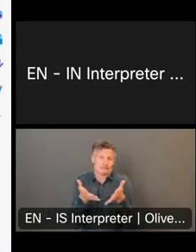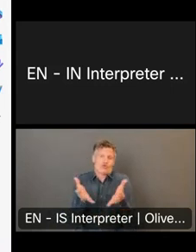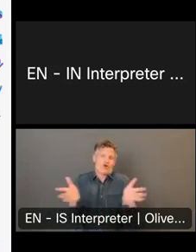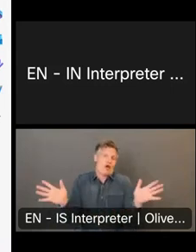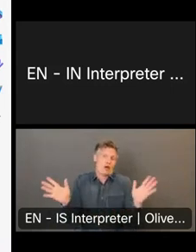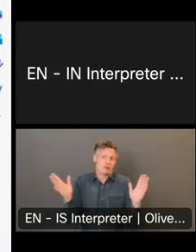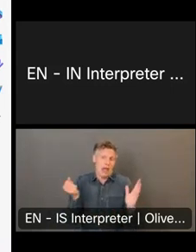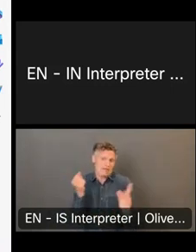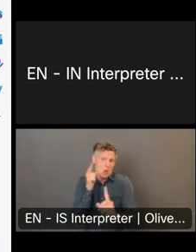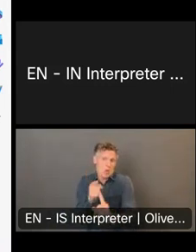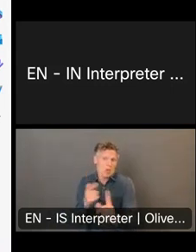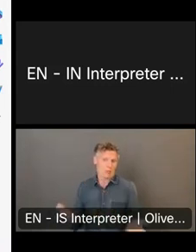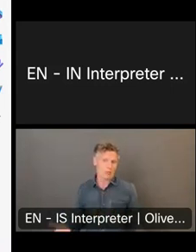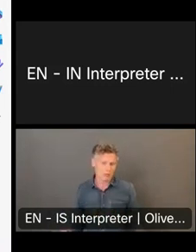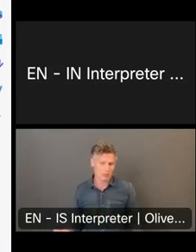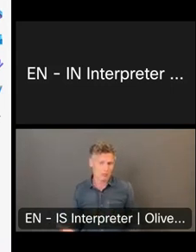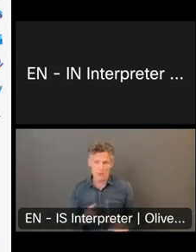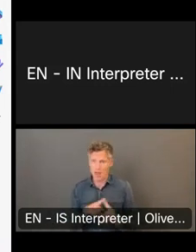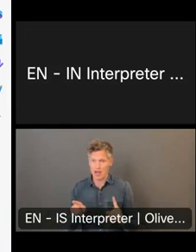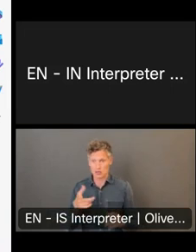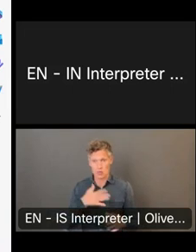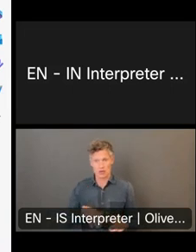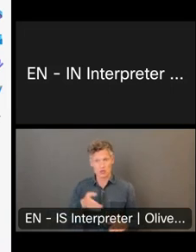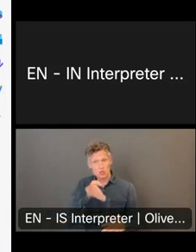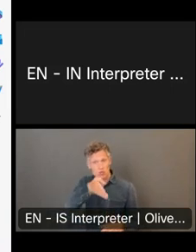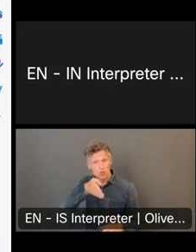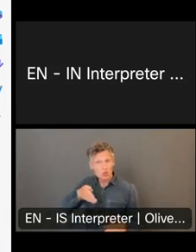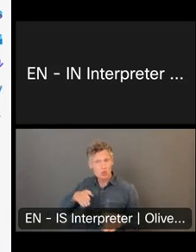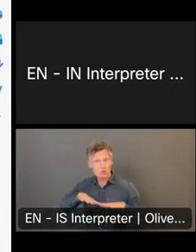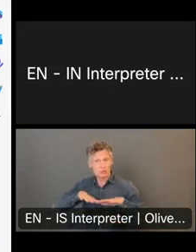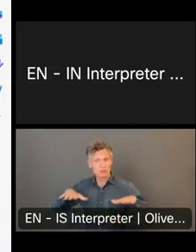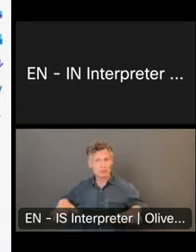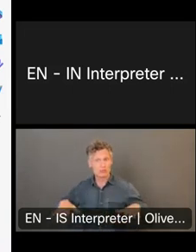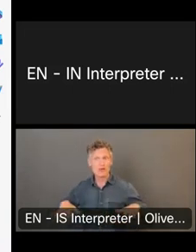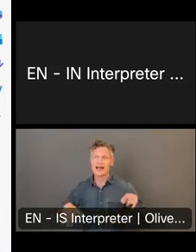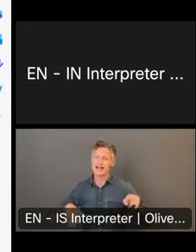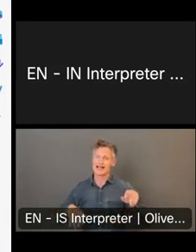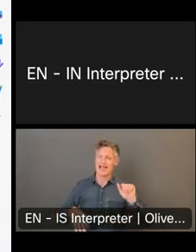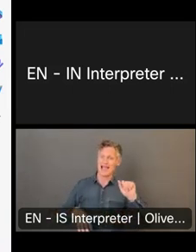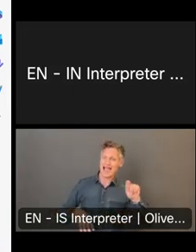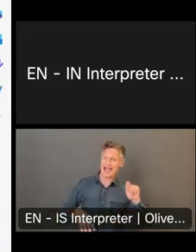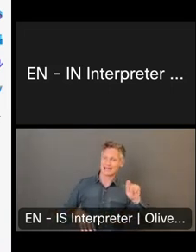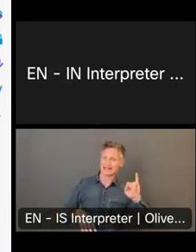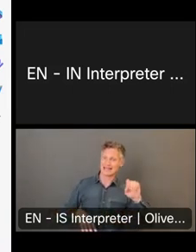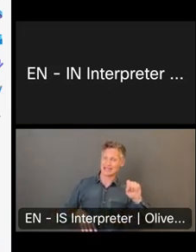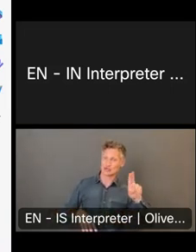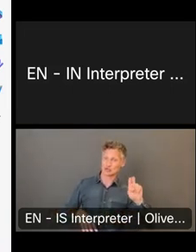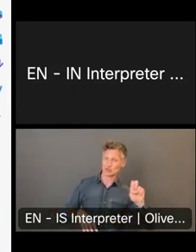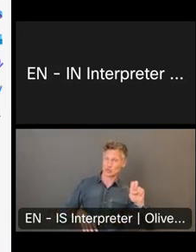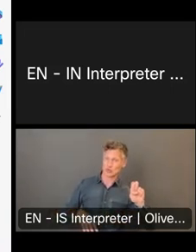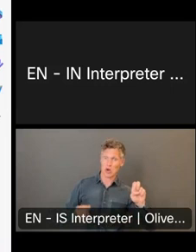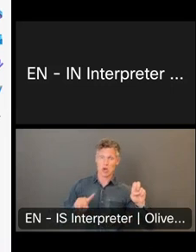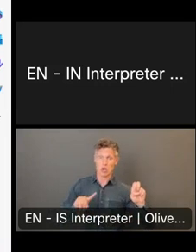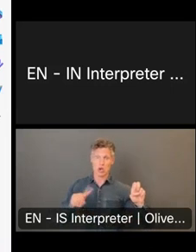but if we draw the distinction between, for instance, at issue and non-at issue, meaning maybe it's an oversimplified